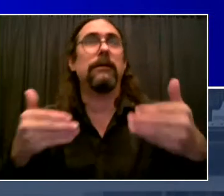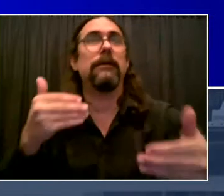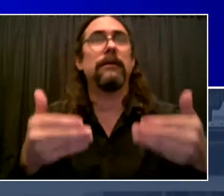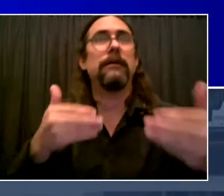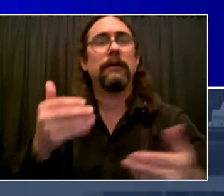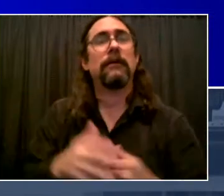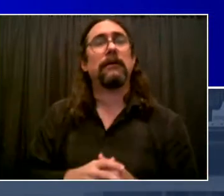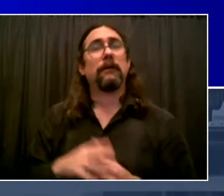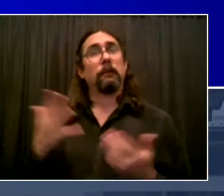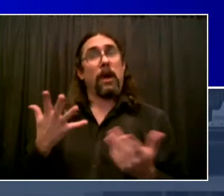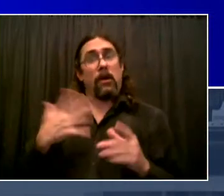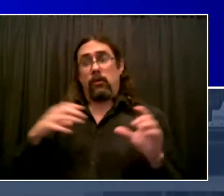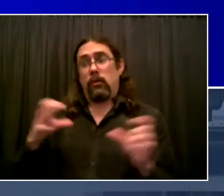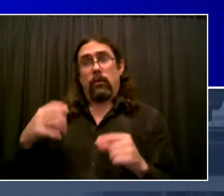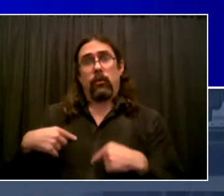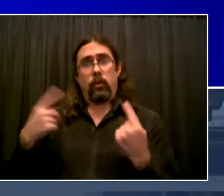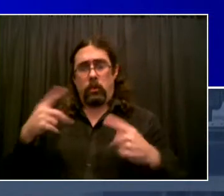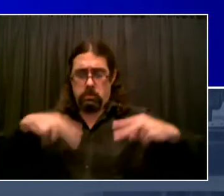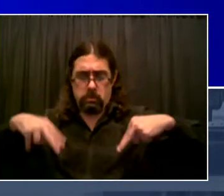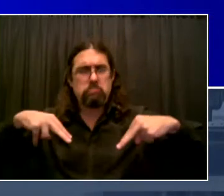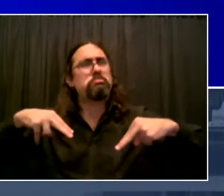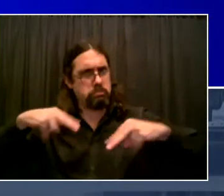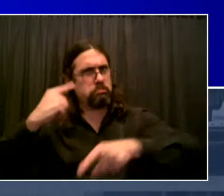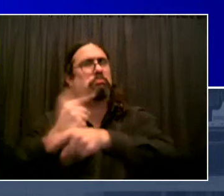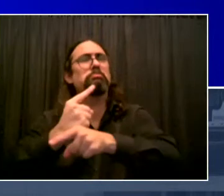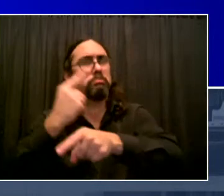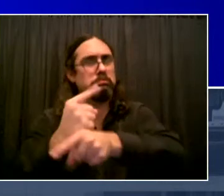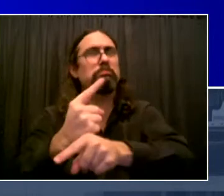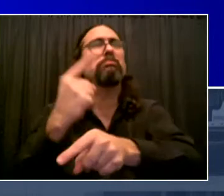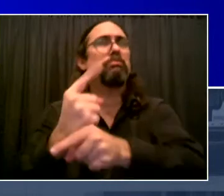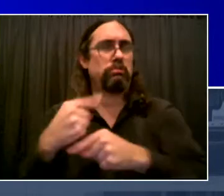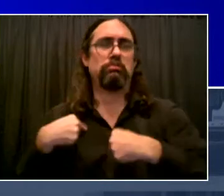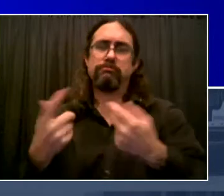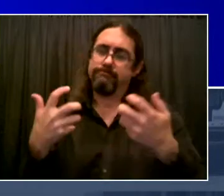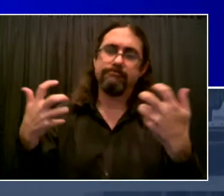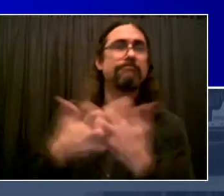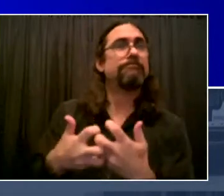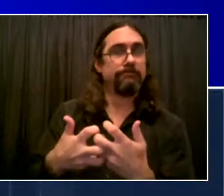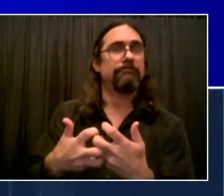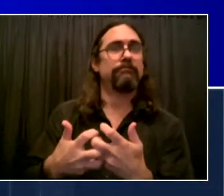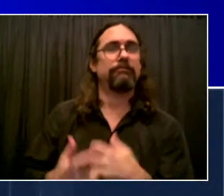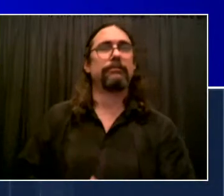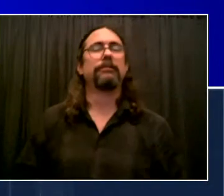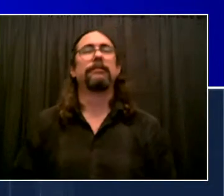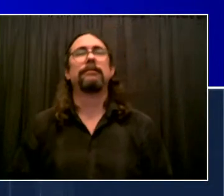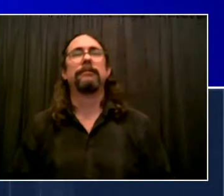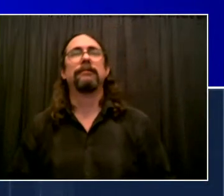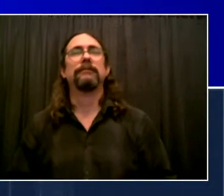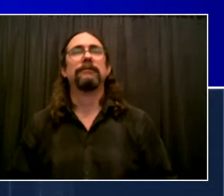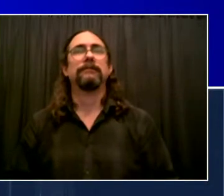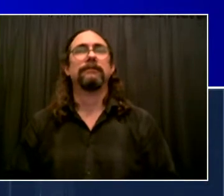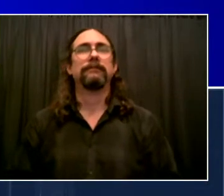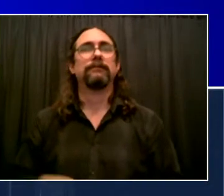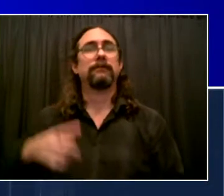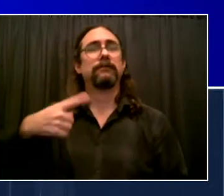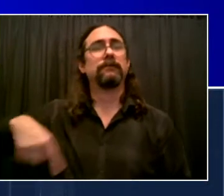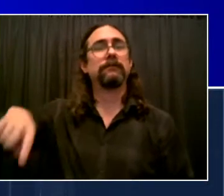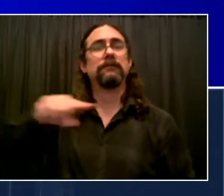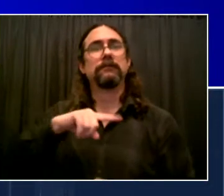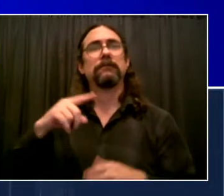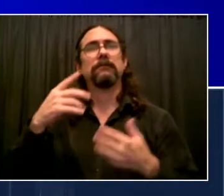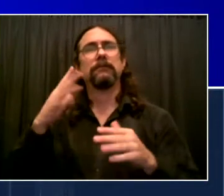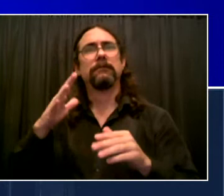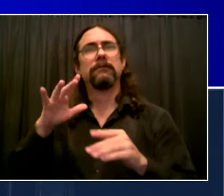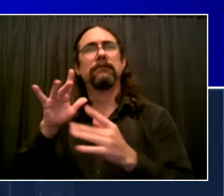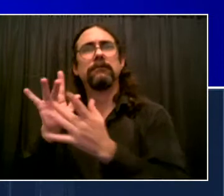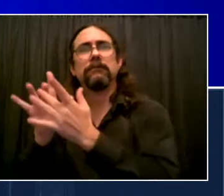and experts to go out and talk to people, work it through at the grassroots. They canvassed over 50,000 businesses, talking through